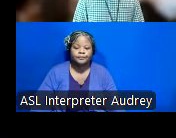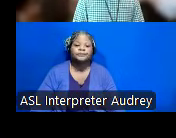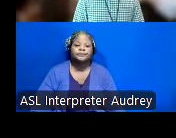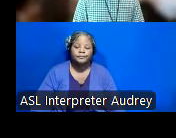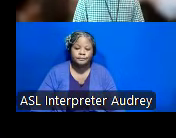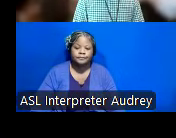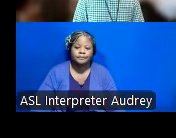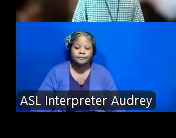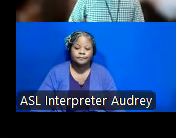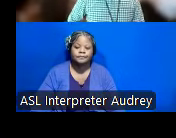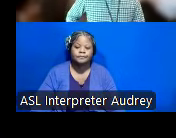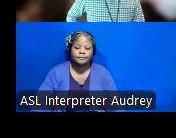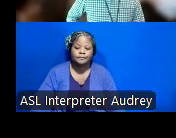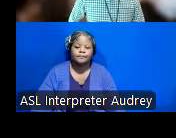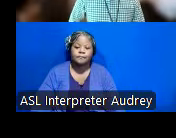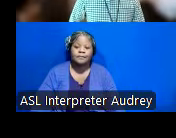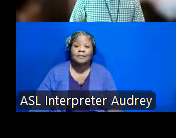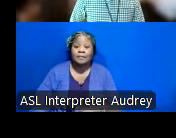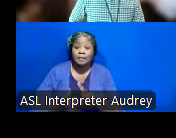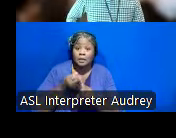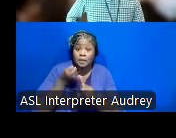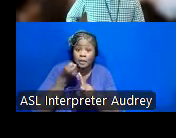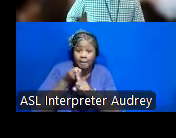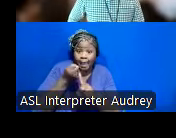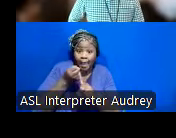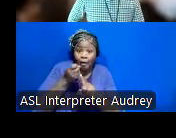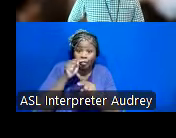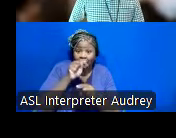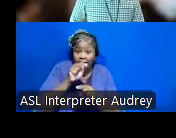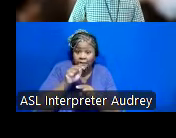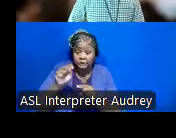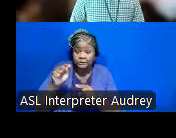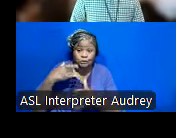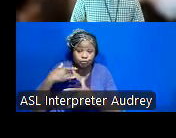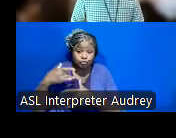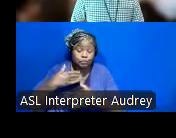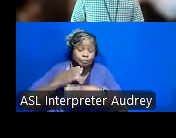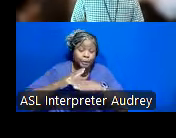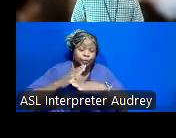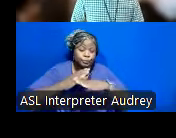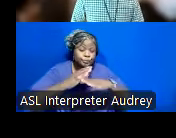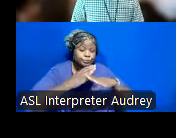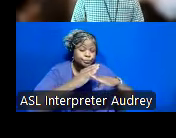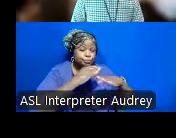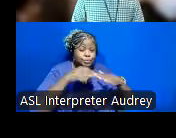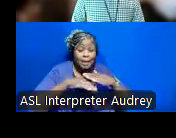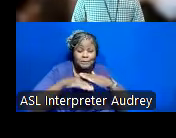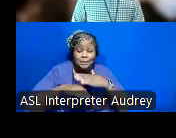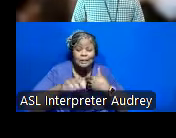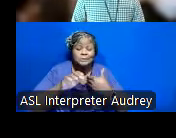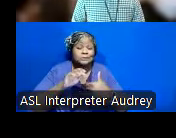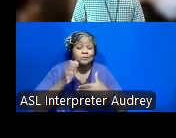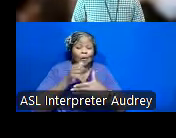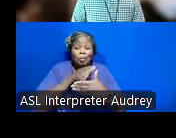And the impact of all of these issues, of all the barriers to access, the consequences